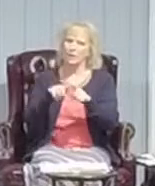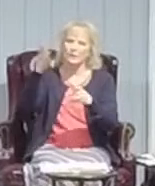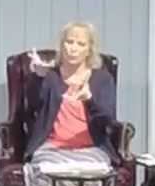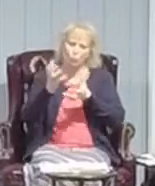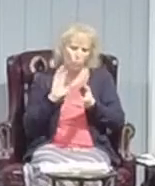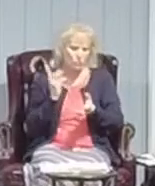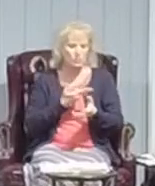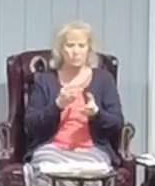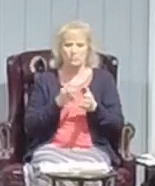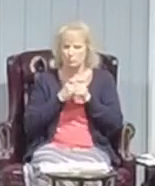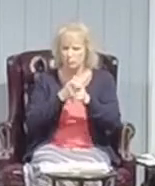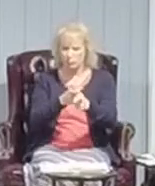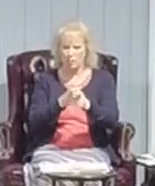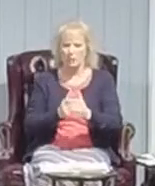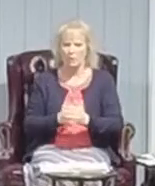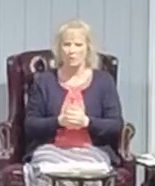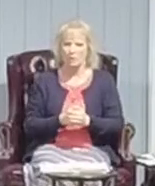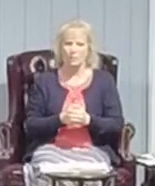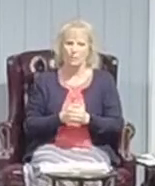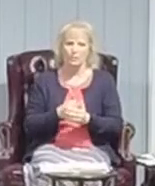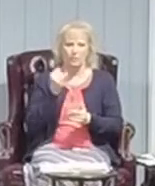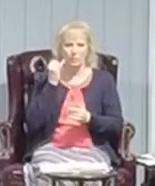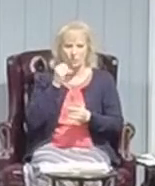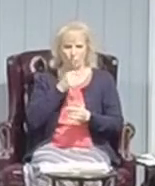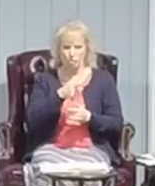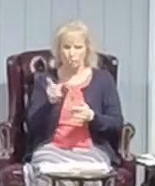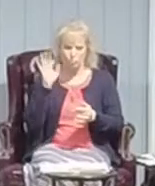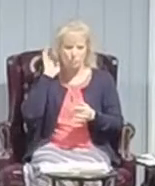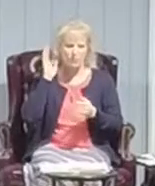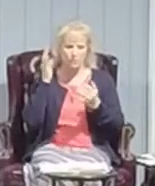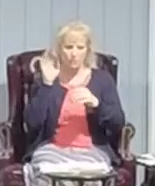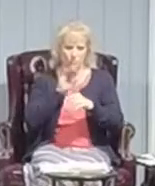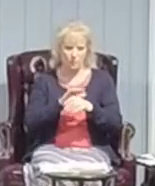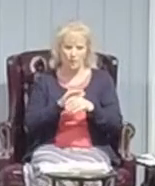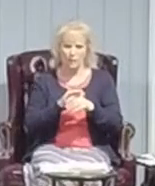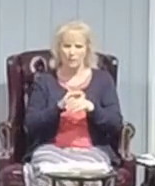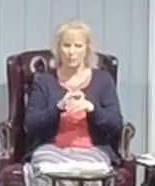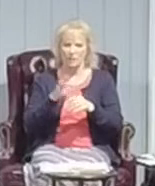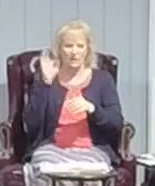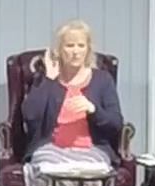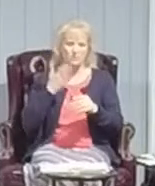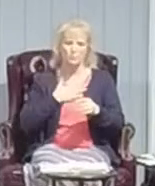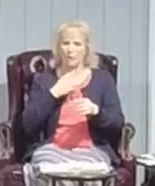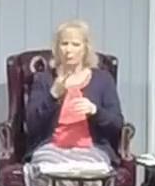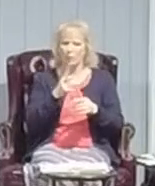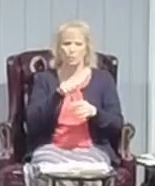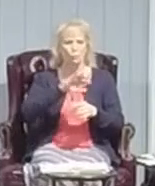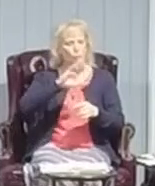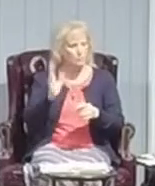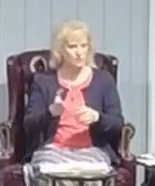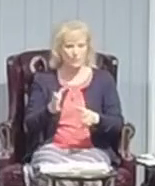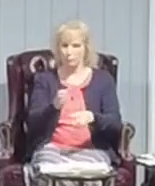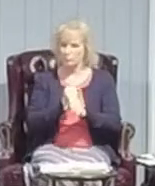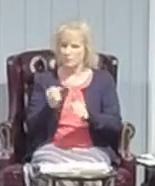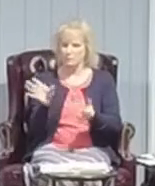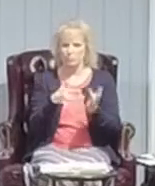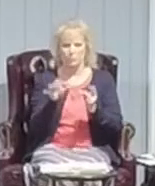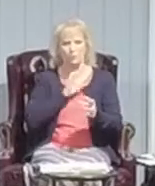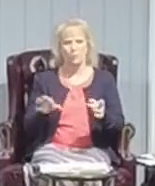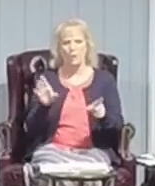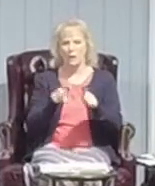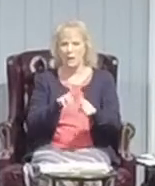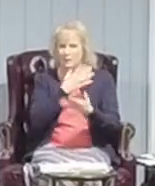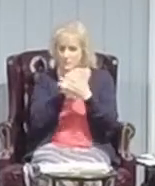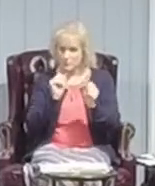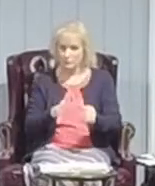us to run. If you're here tonight, you're listening to my voice online or whatever, and you've never received Jesus Christ as your Savior,